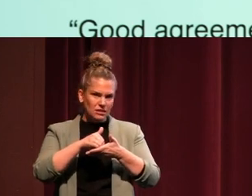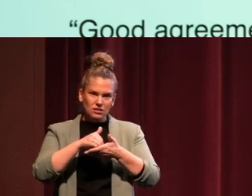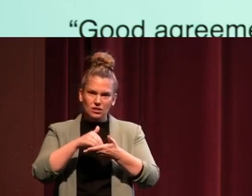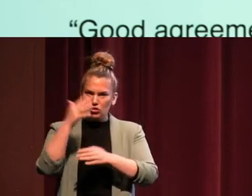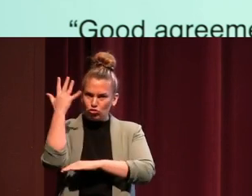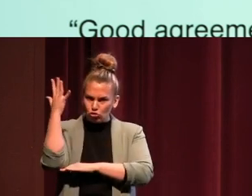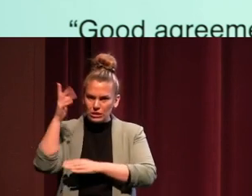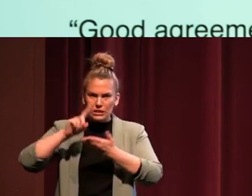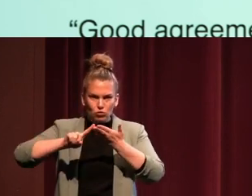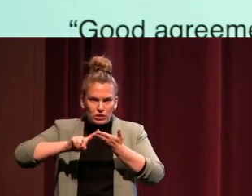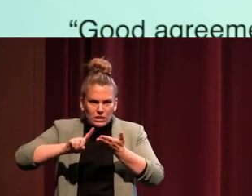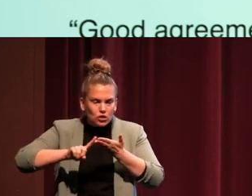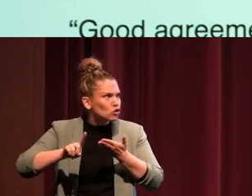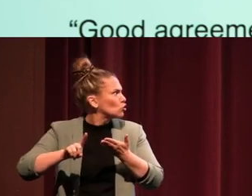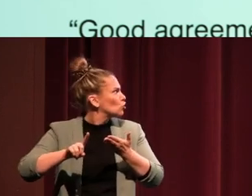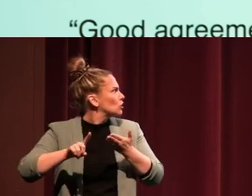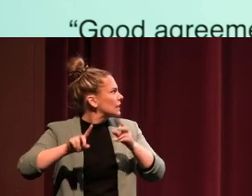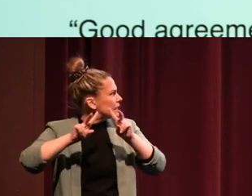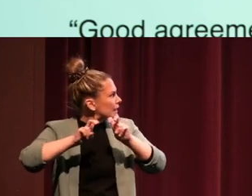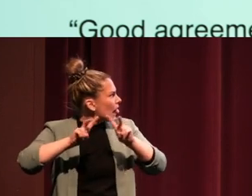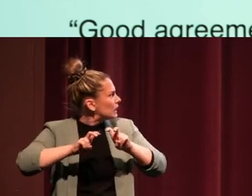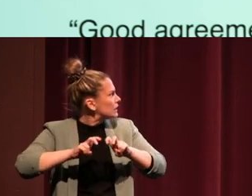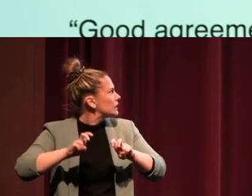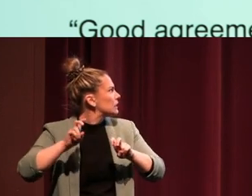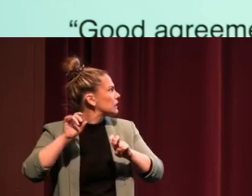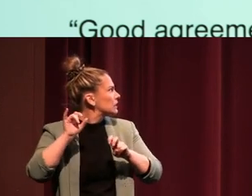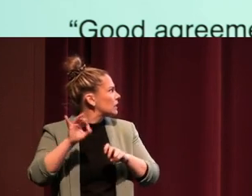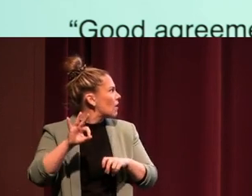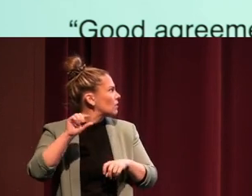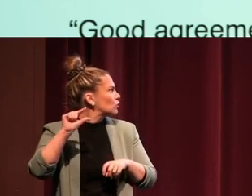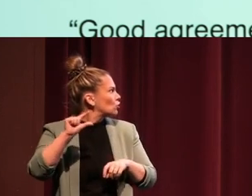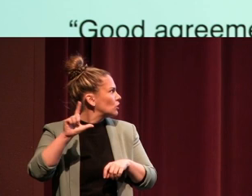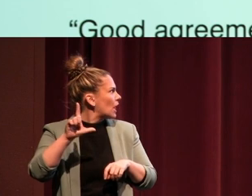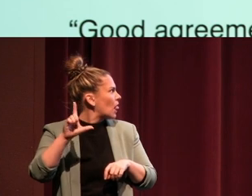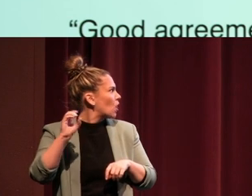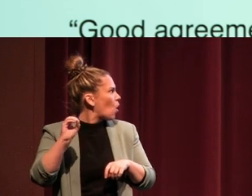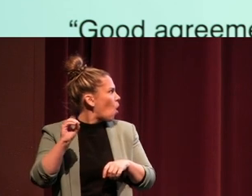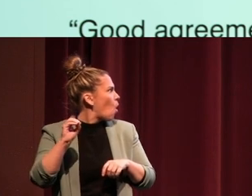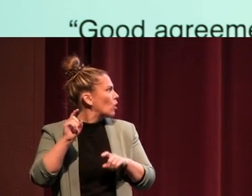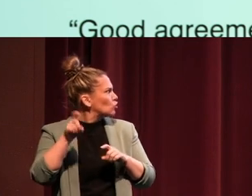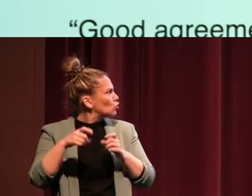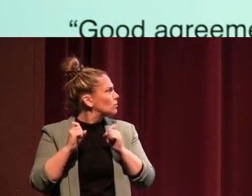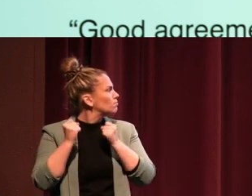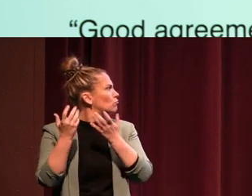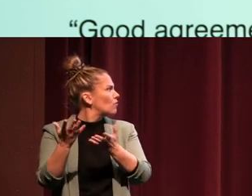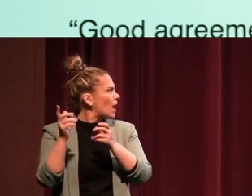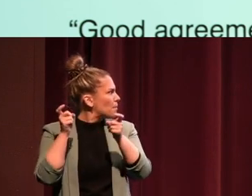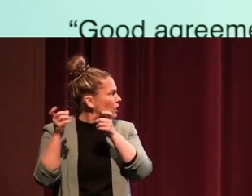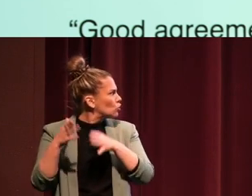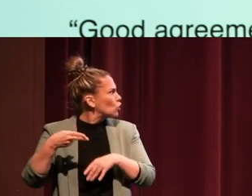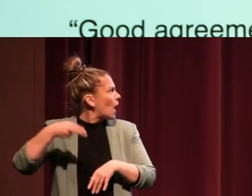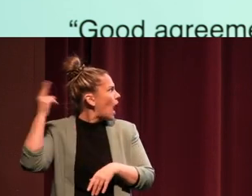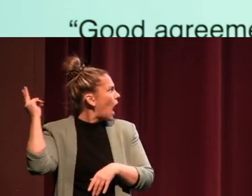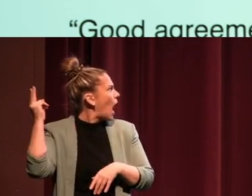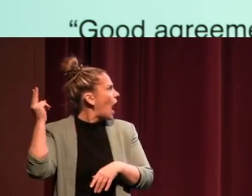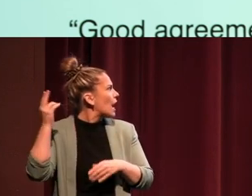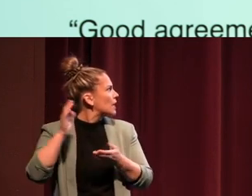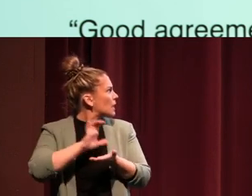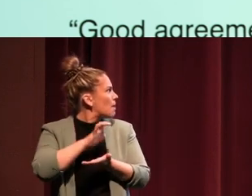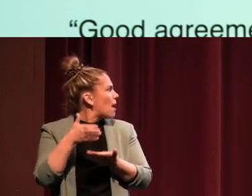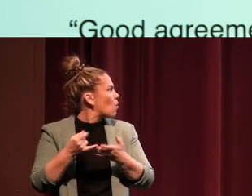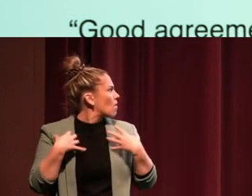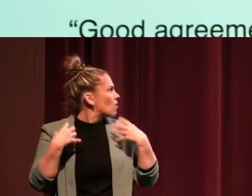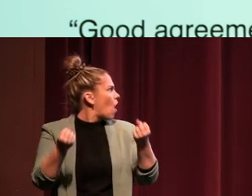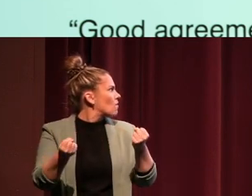research, reconstructions, and analysis of general land office records should give managers a high degree of confidence that significant reductions in basal area